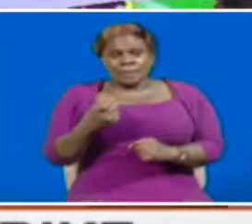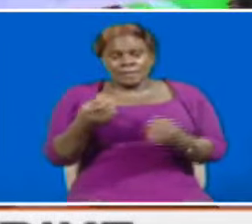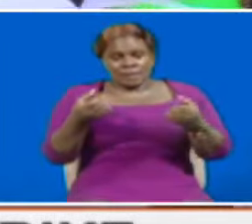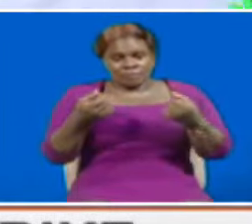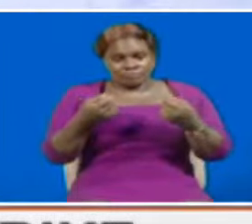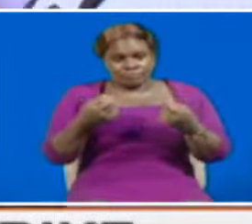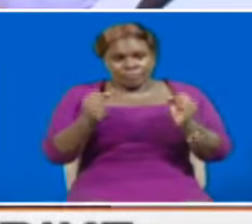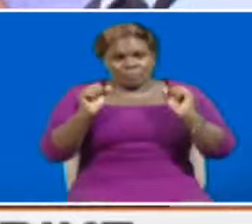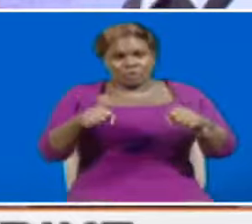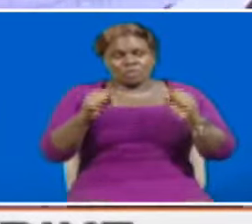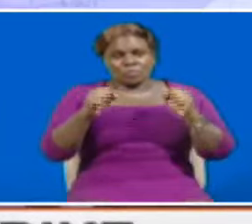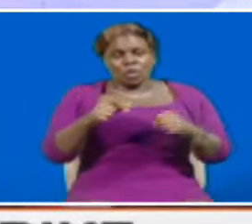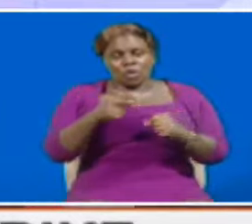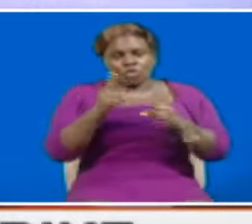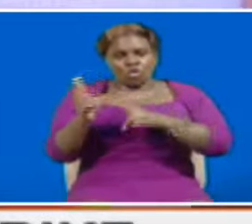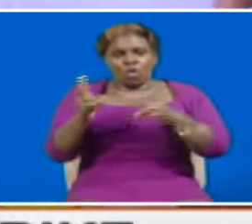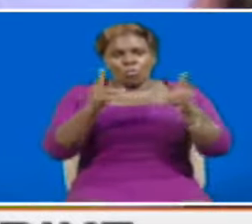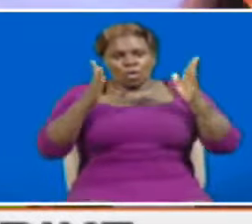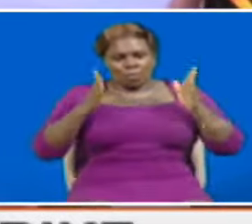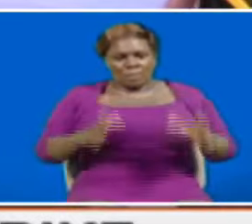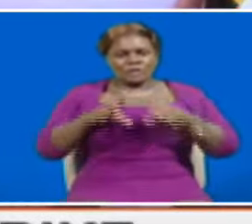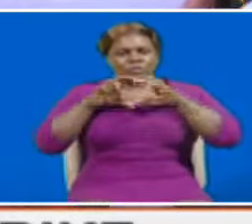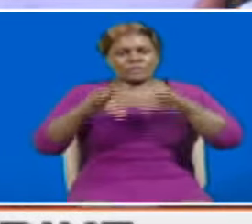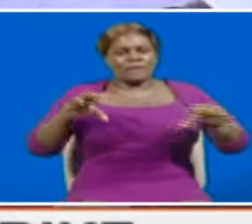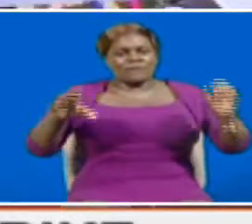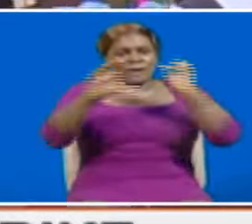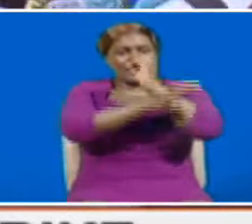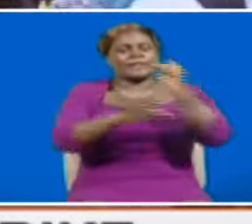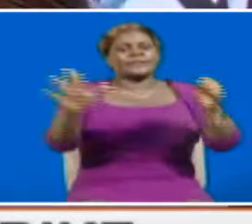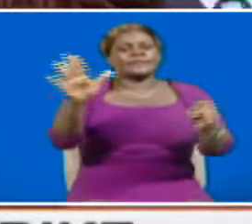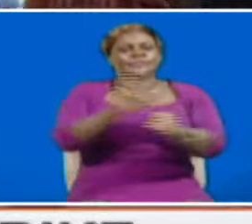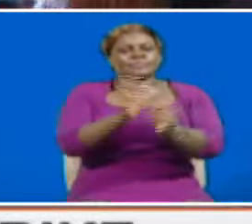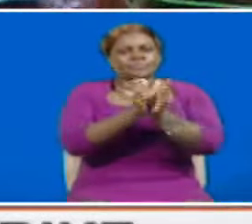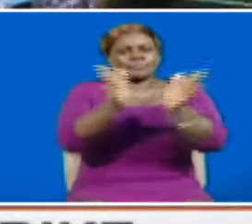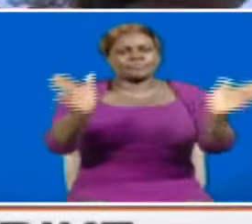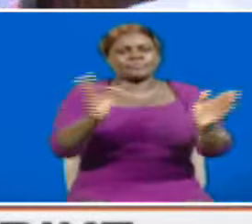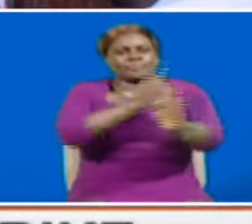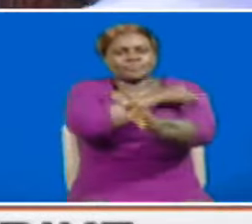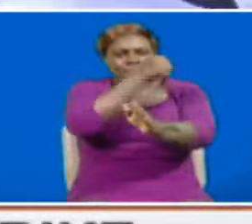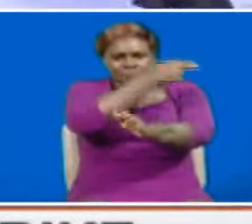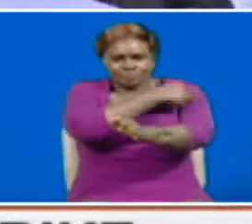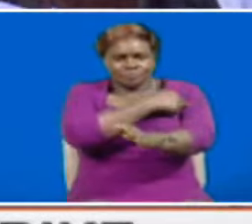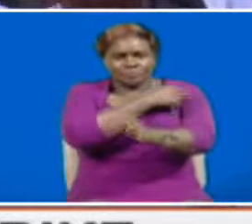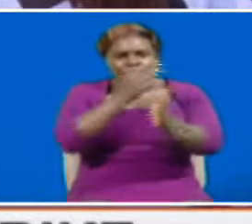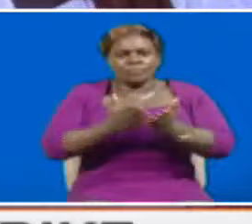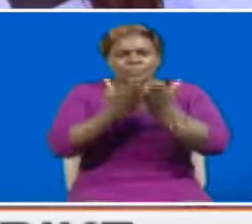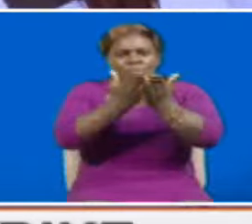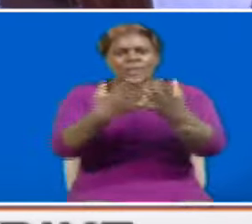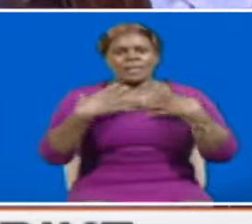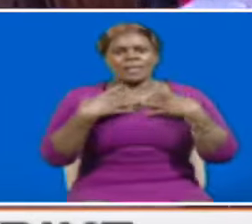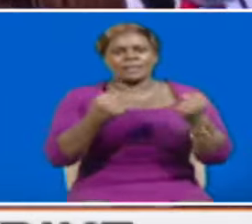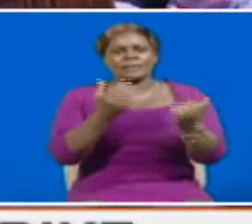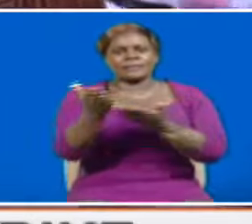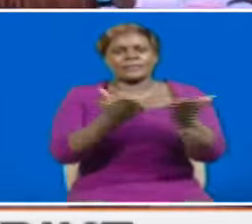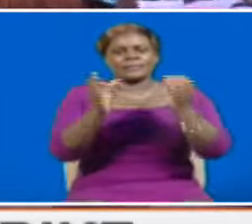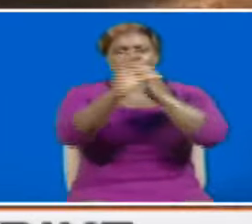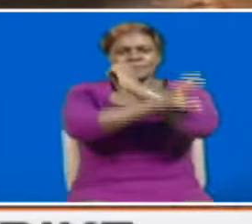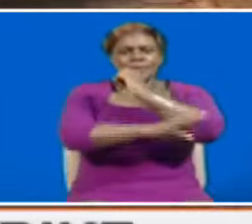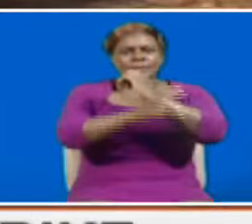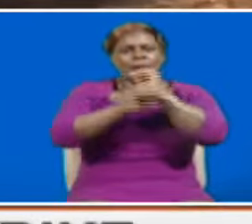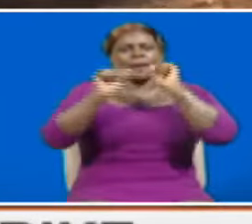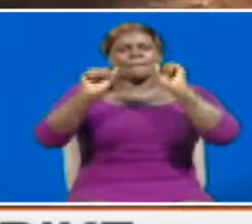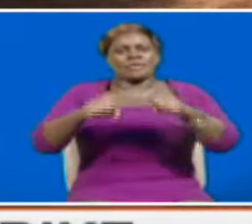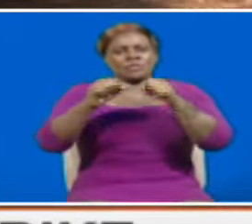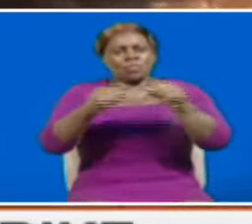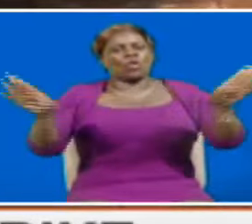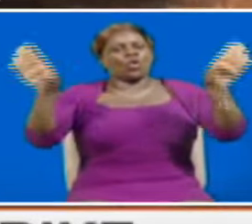Kenyans will be the ones who will be hurt, because all over the country, public hospitals, which are the backbone in the provision of health services in the country, will